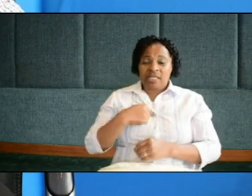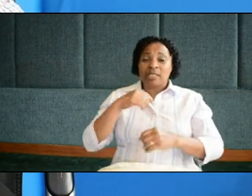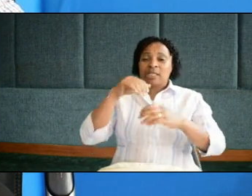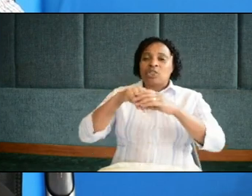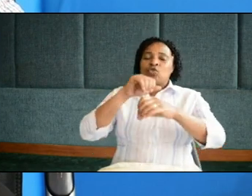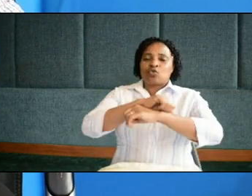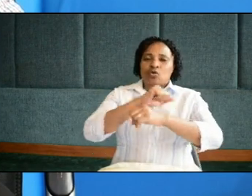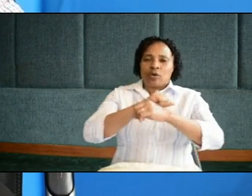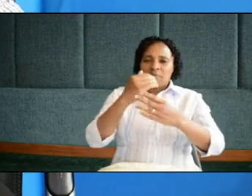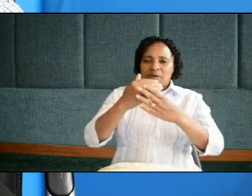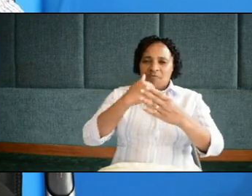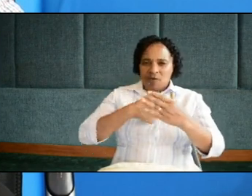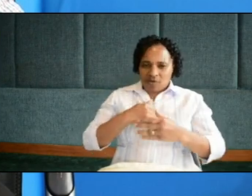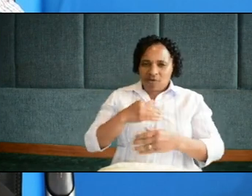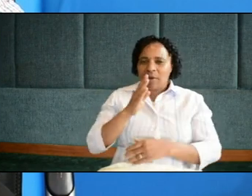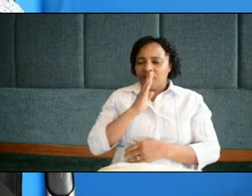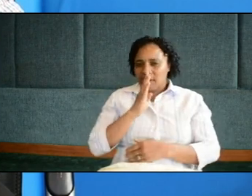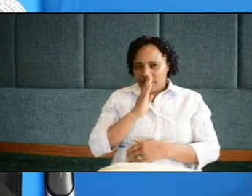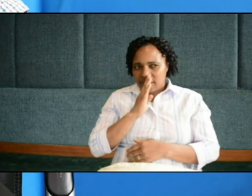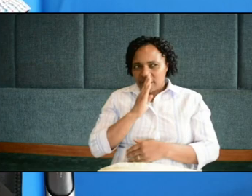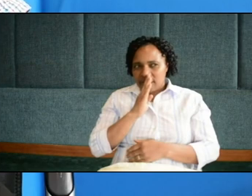the break.